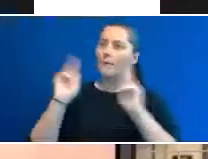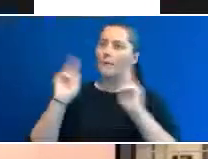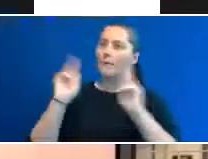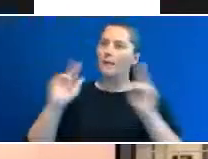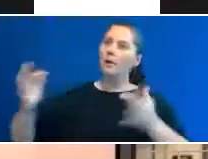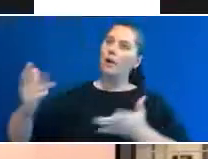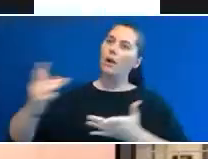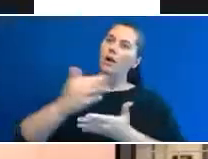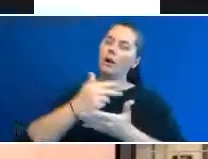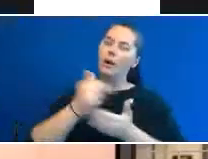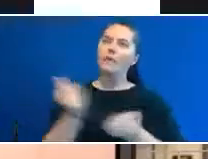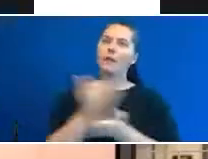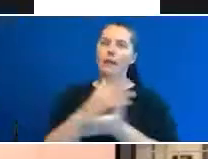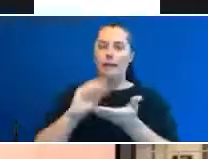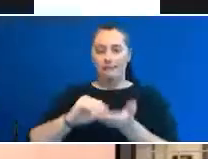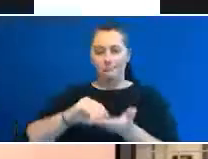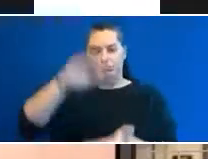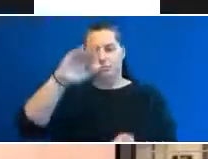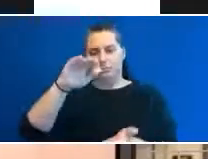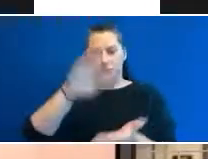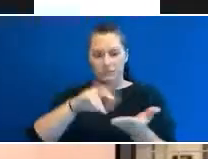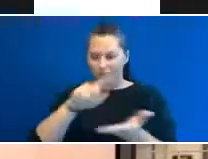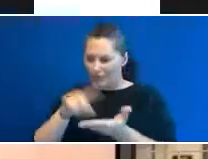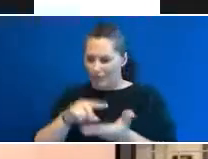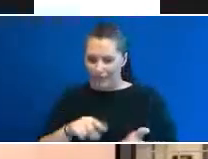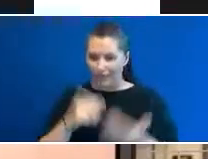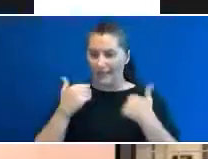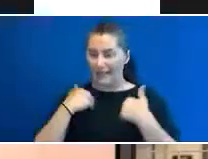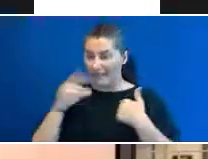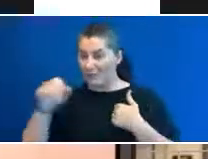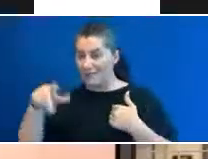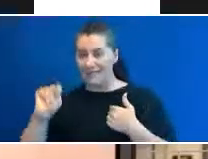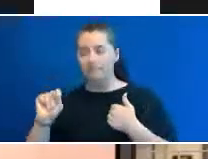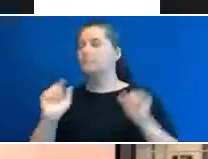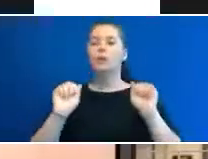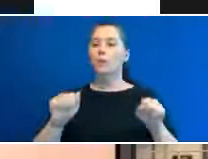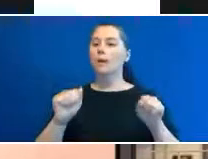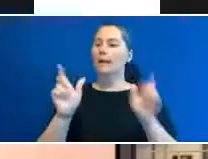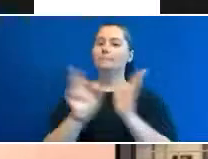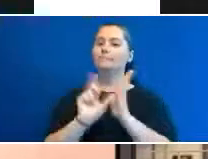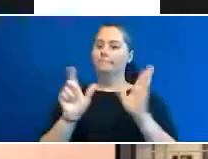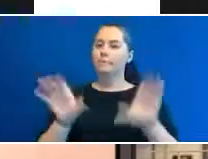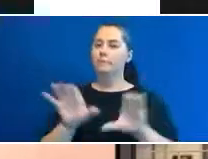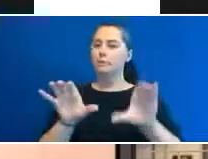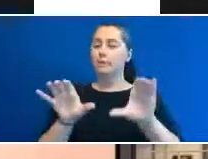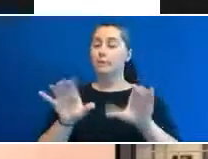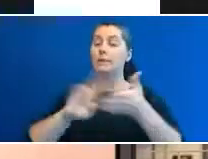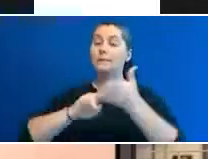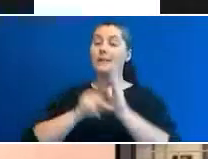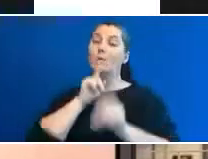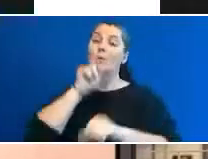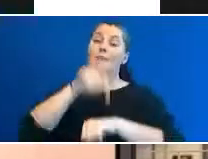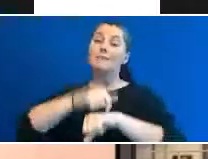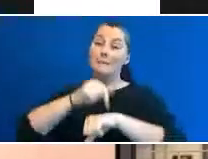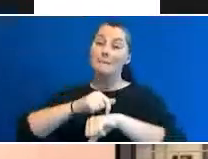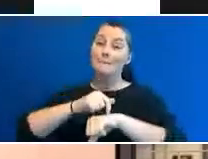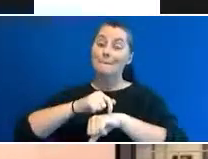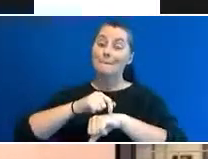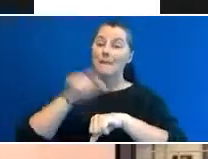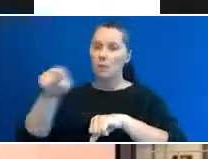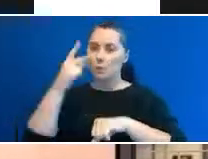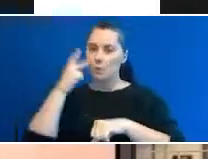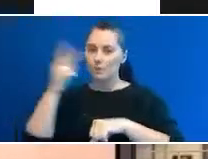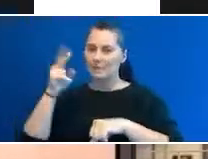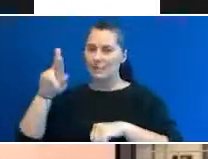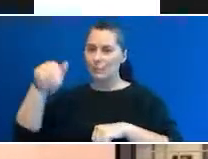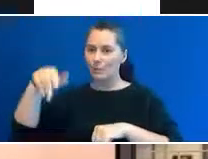reports and make sure they have the receipts. We can do it proactively. And so what that means is in real time, as you see these receipts come in, as you see